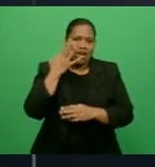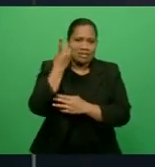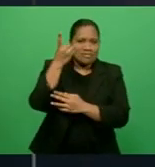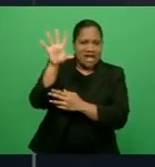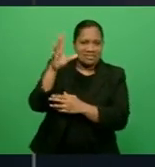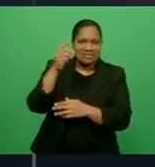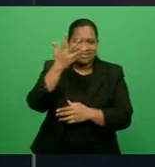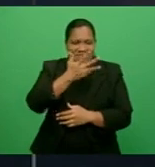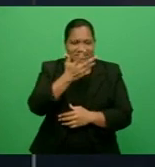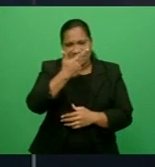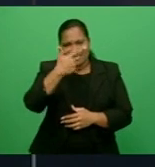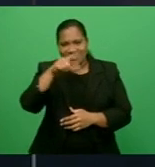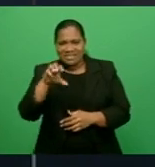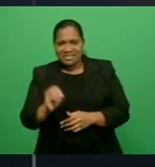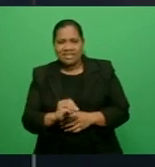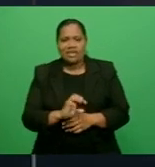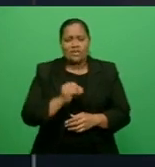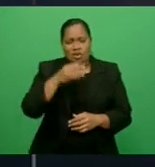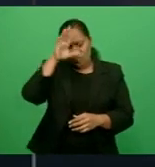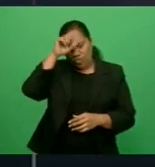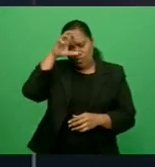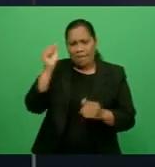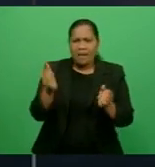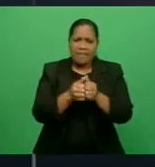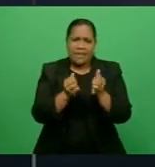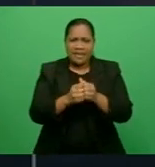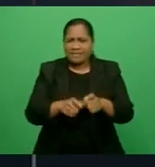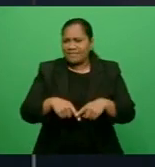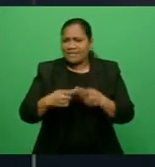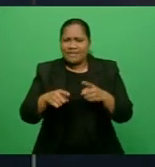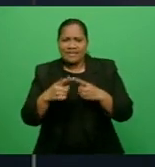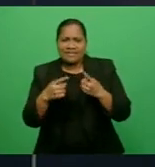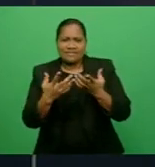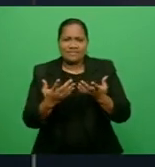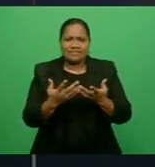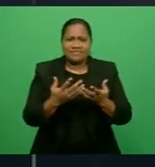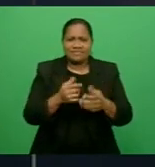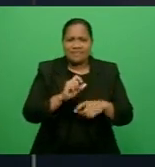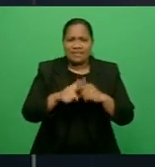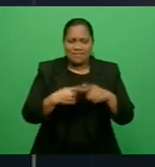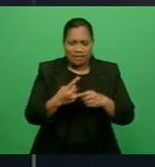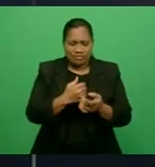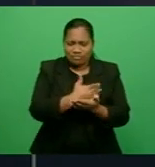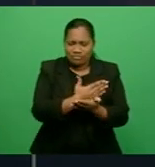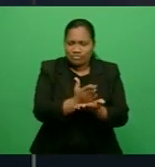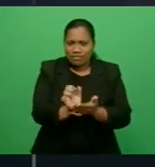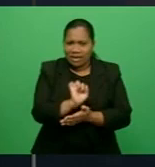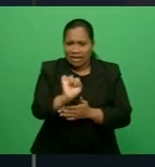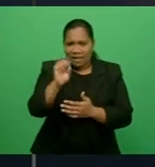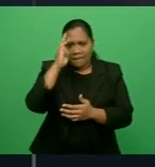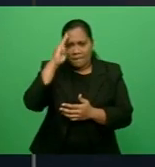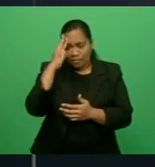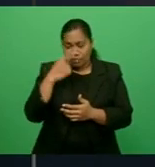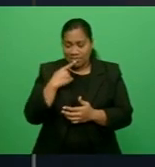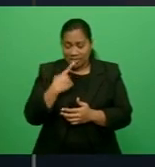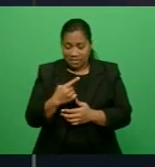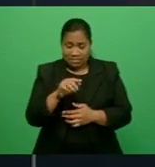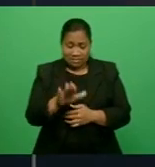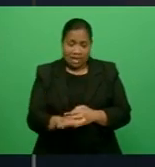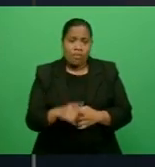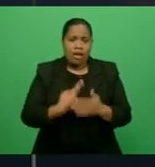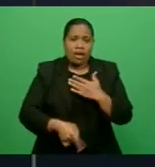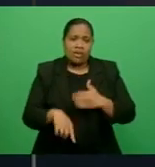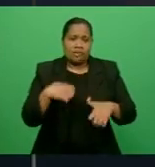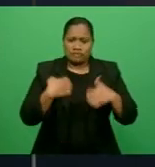many colourful childhood memories associated with Independence Day, and while sharing his memories, he says that as a child, the excitement